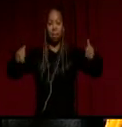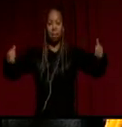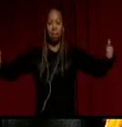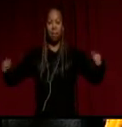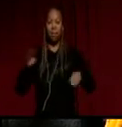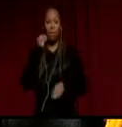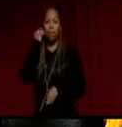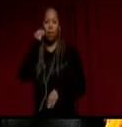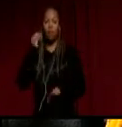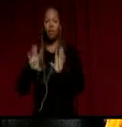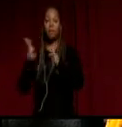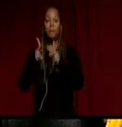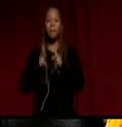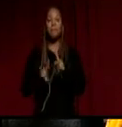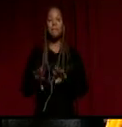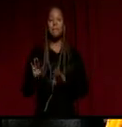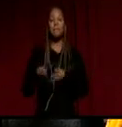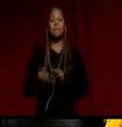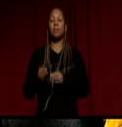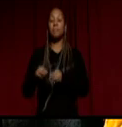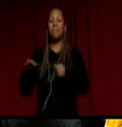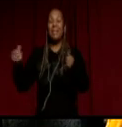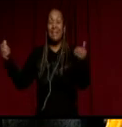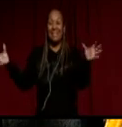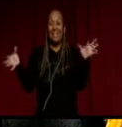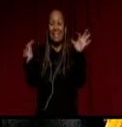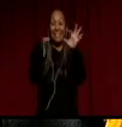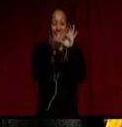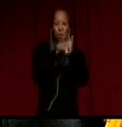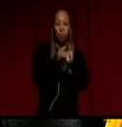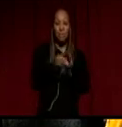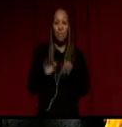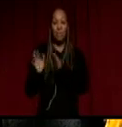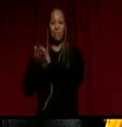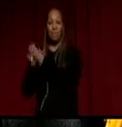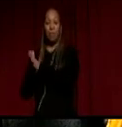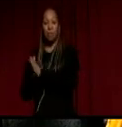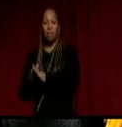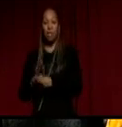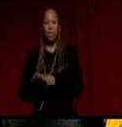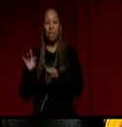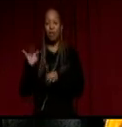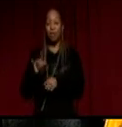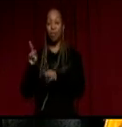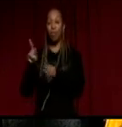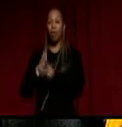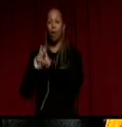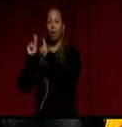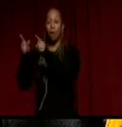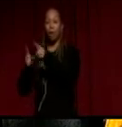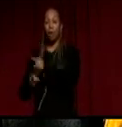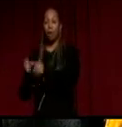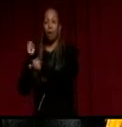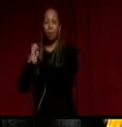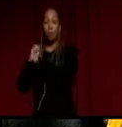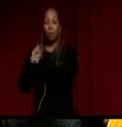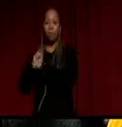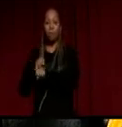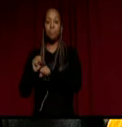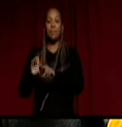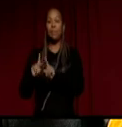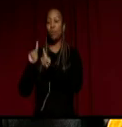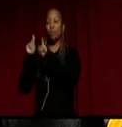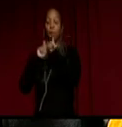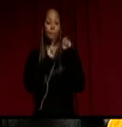are in the population dense areas, even if you commute and you go to work downtown and then you go